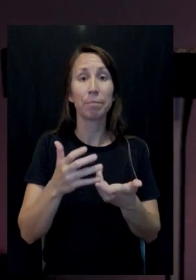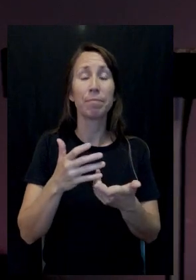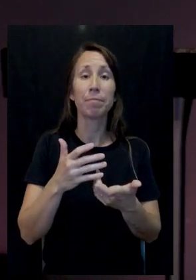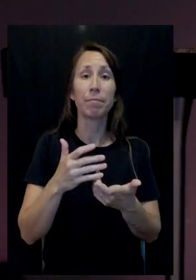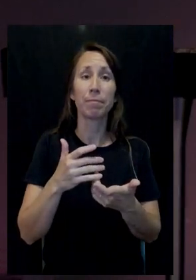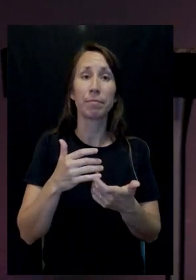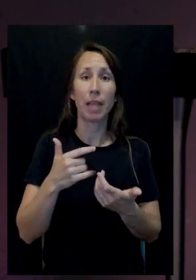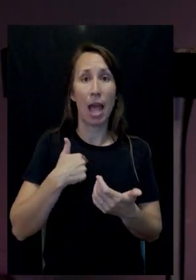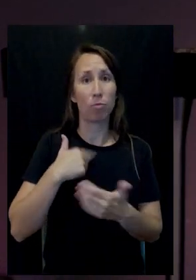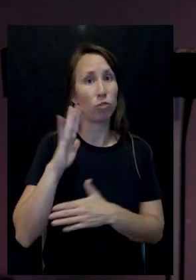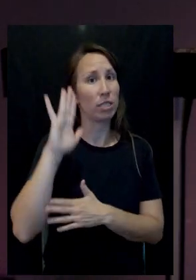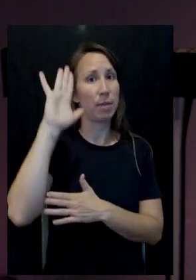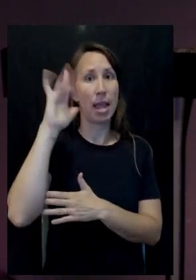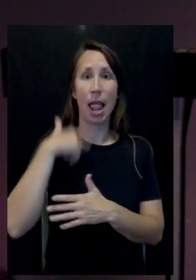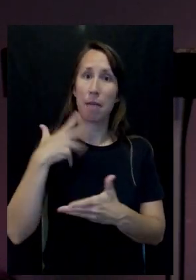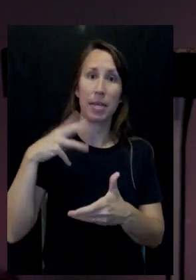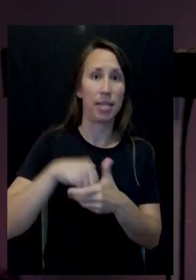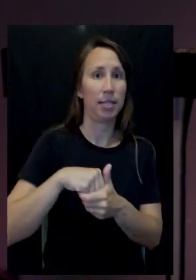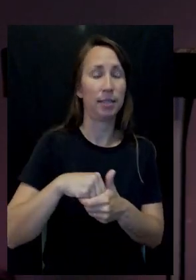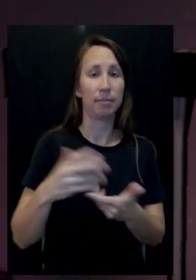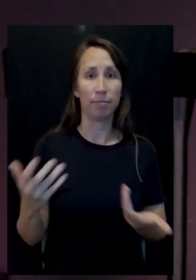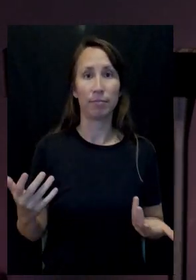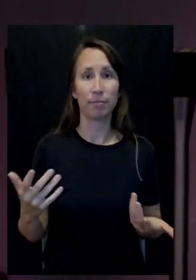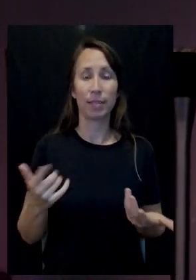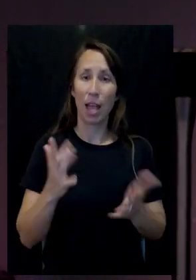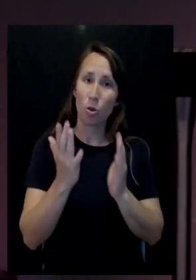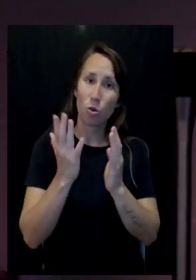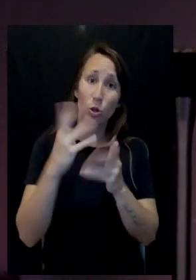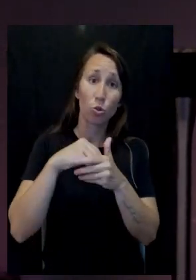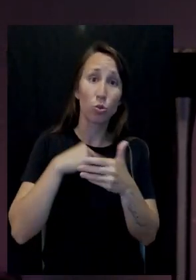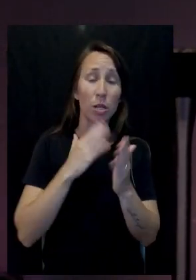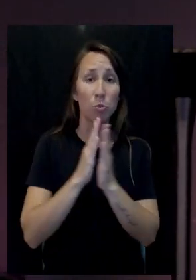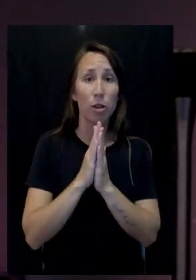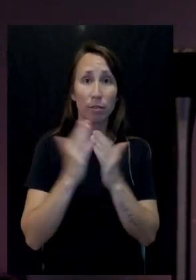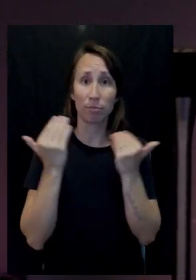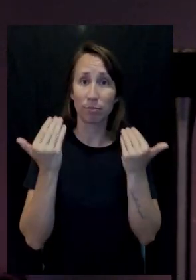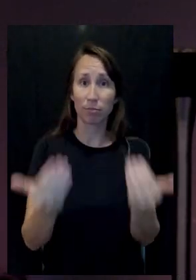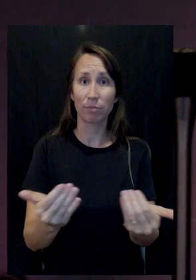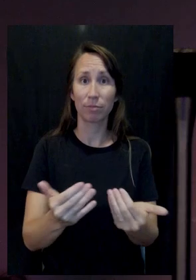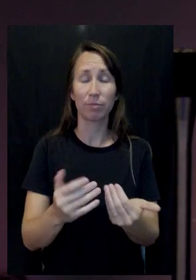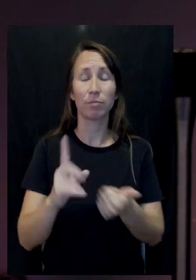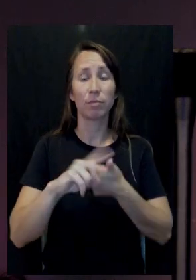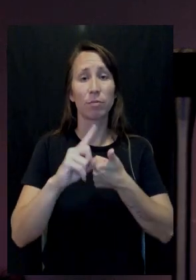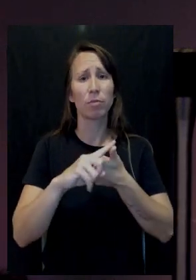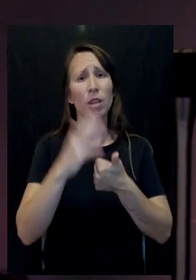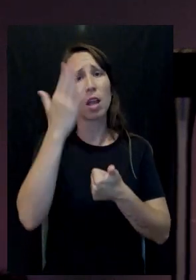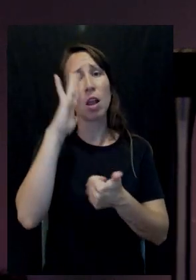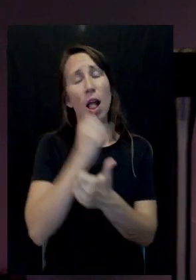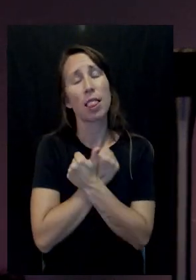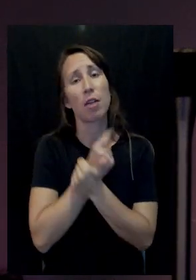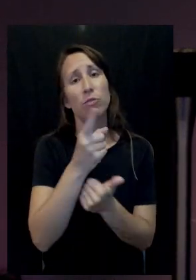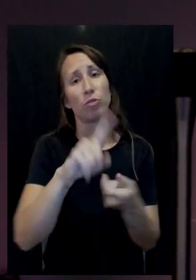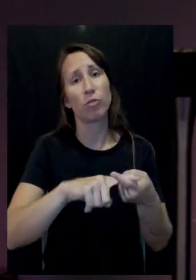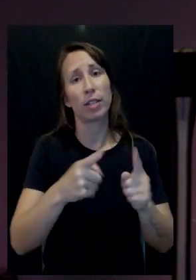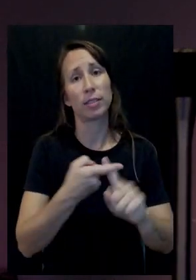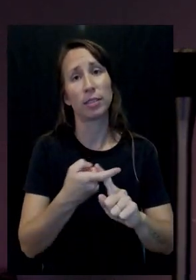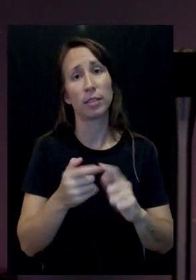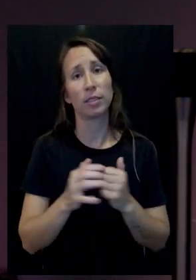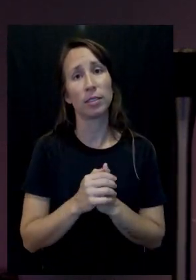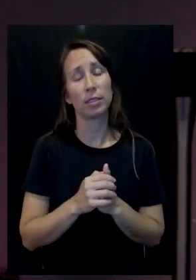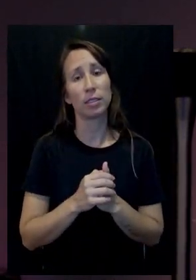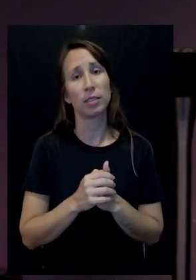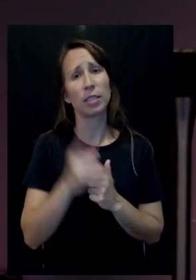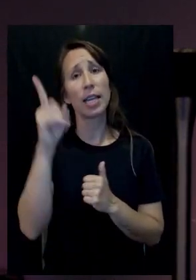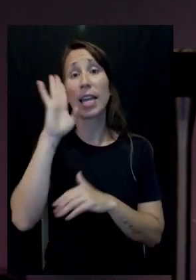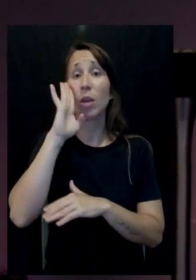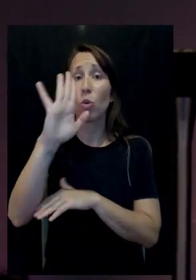prayer. And then we'll get done here. Here we go. One, God loves you, friend. He would have